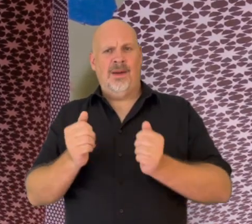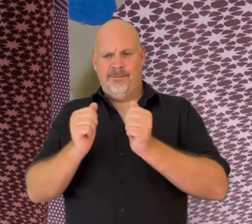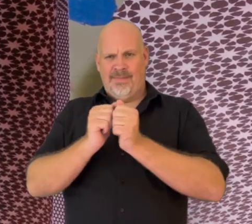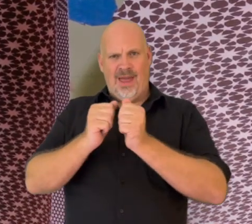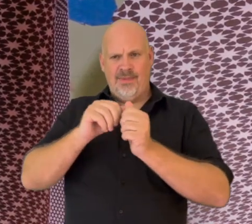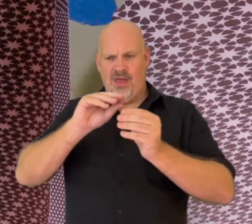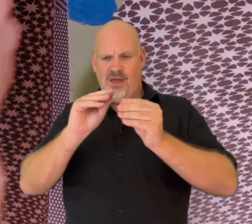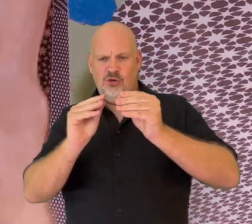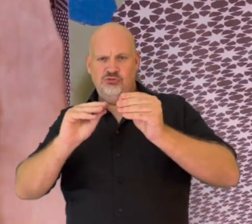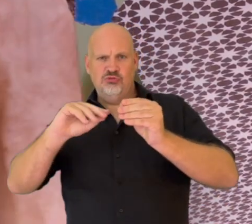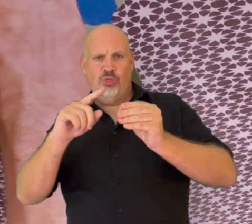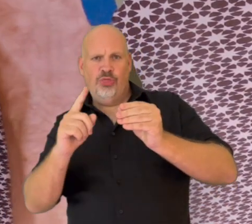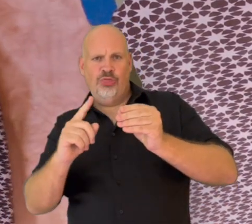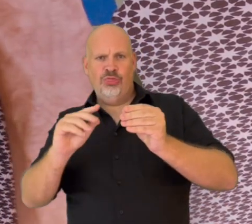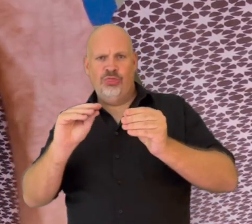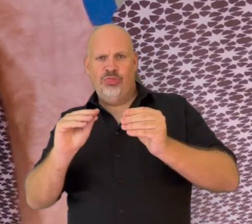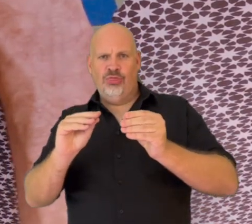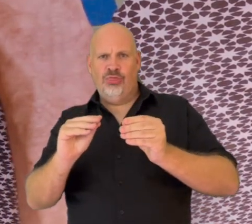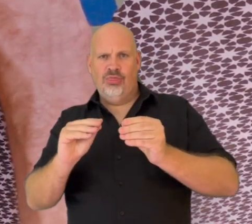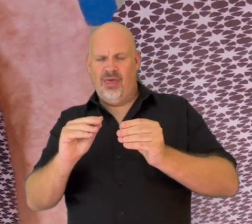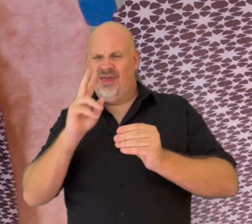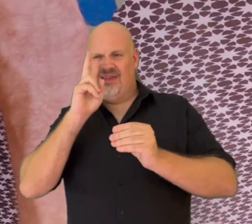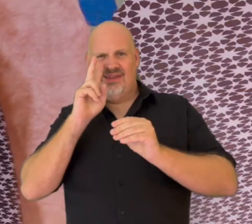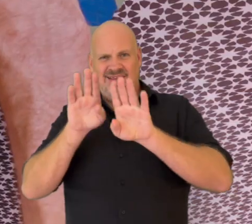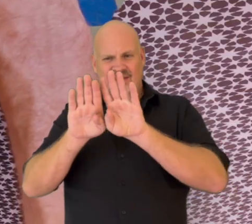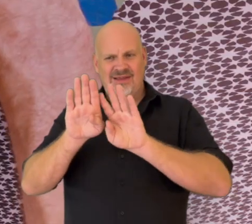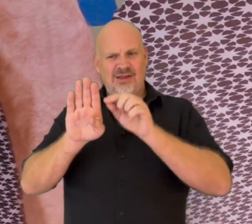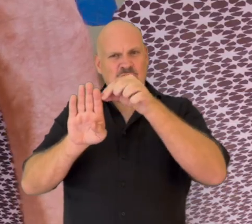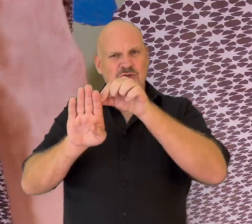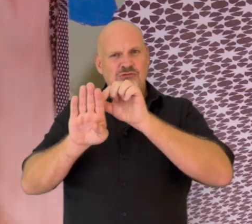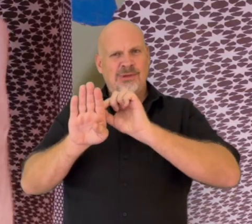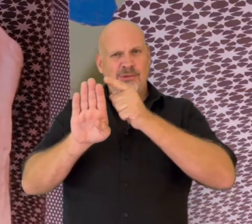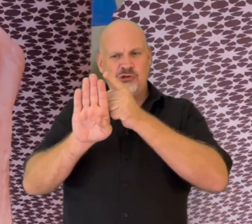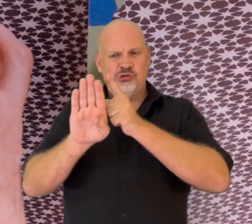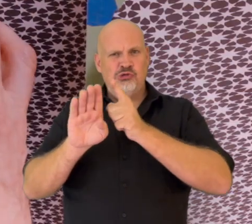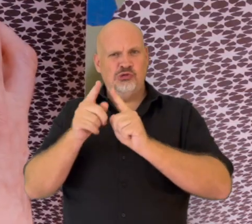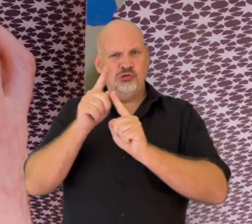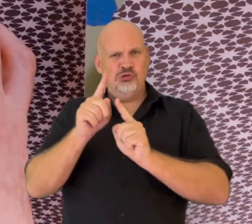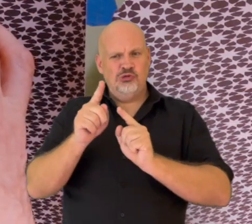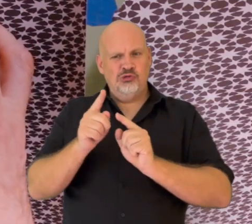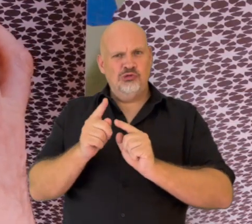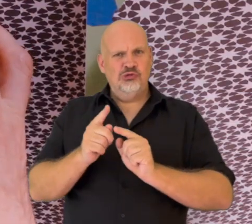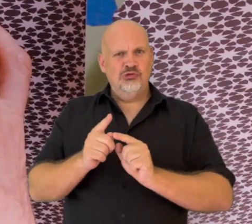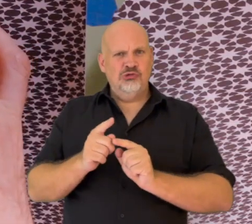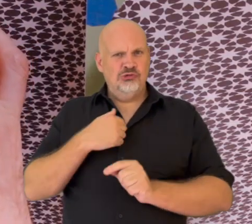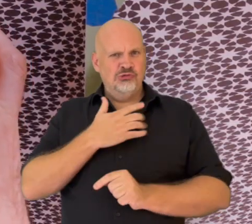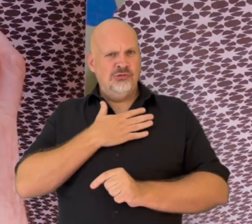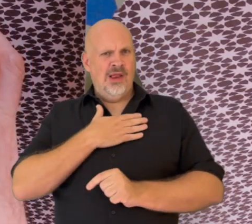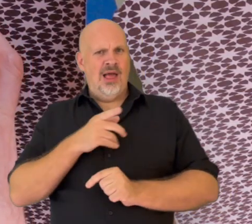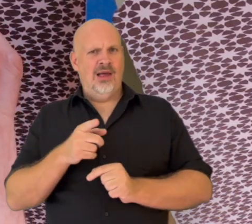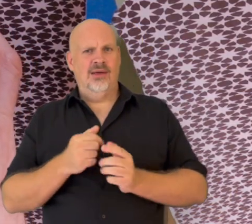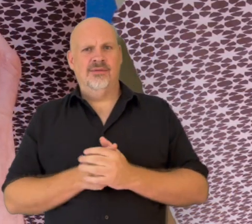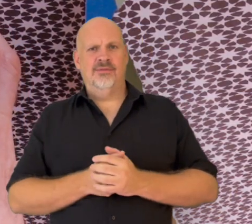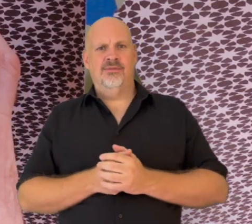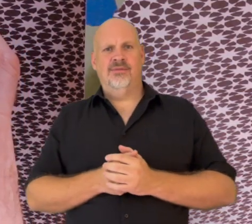behaves. And I love this torn edge that you get. Sometimes it's good to